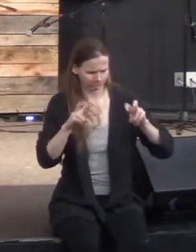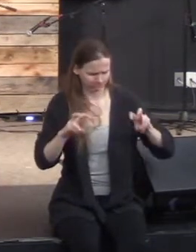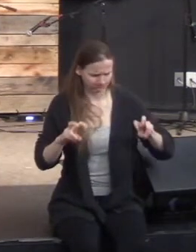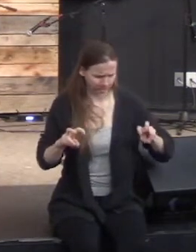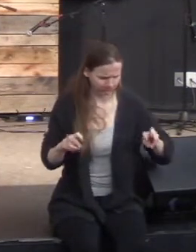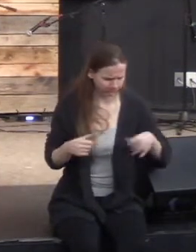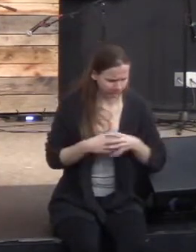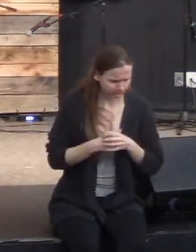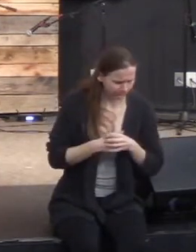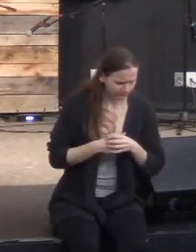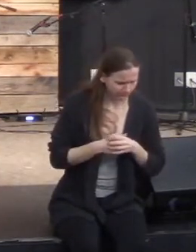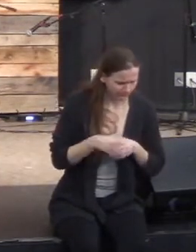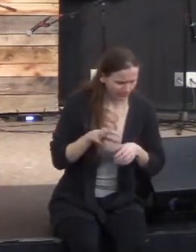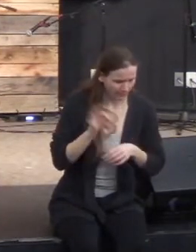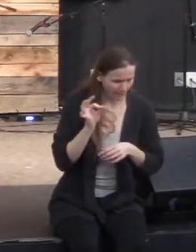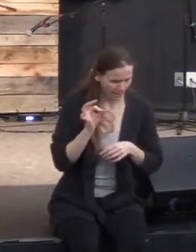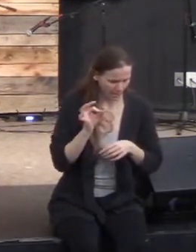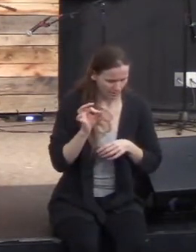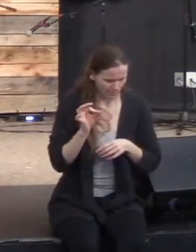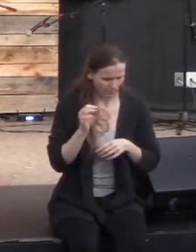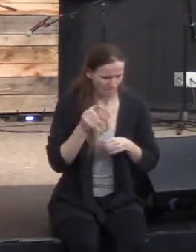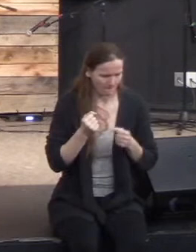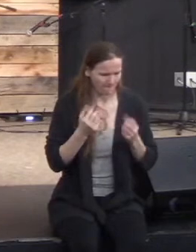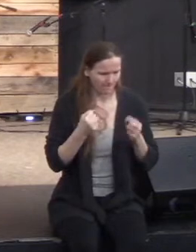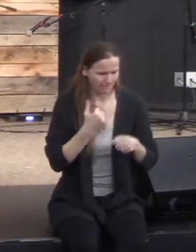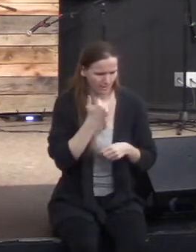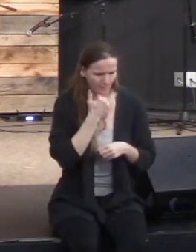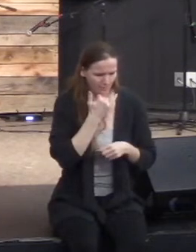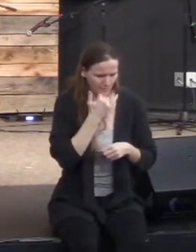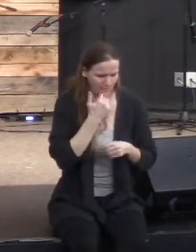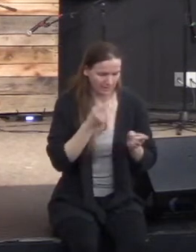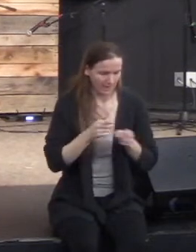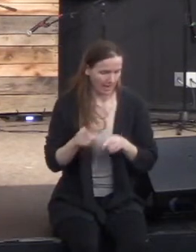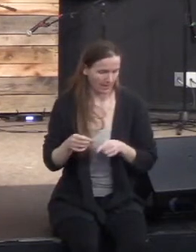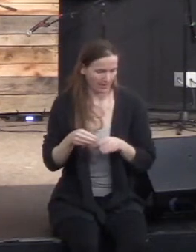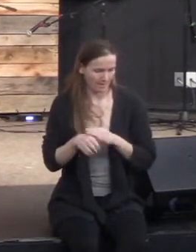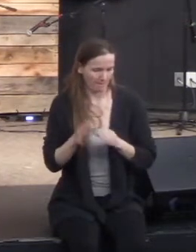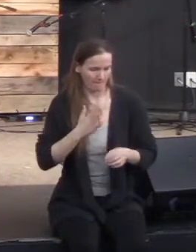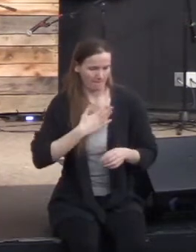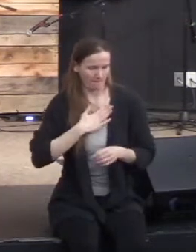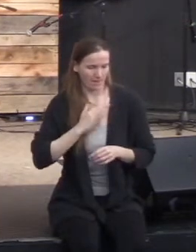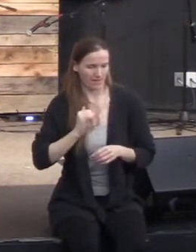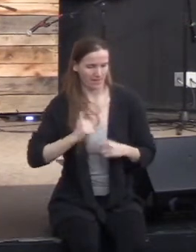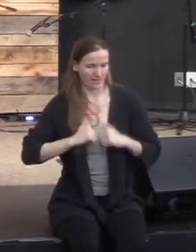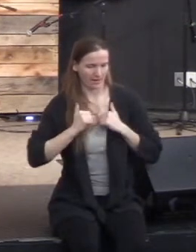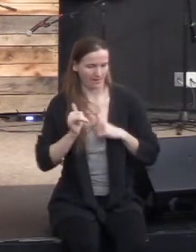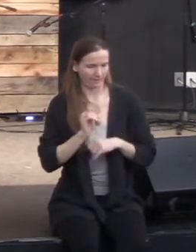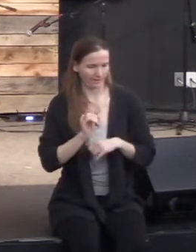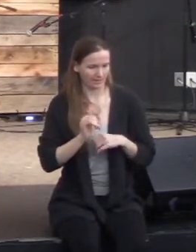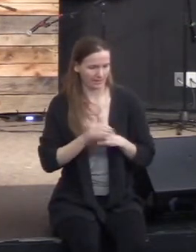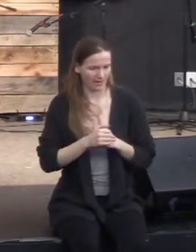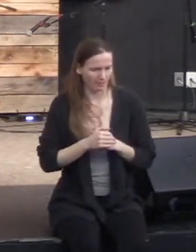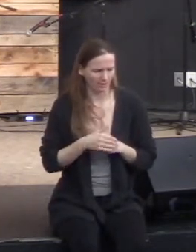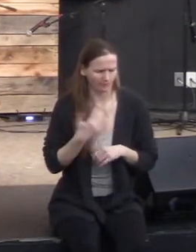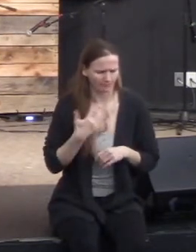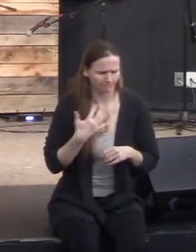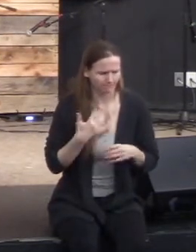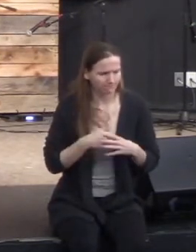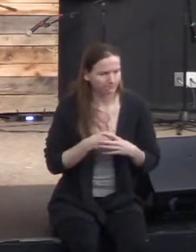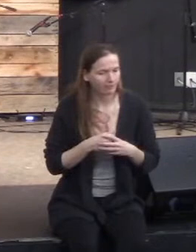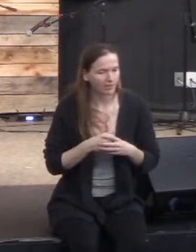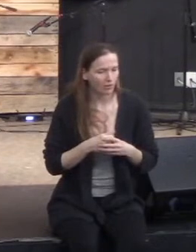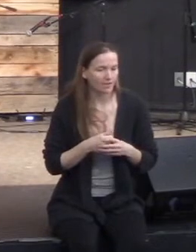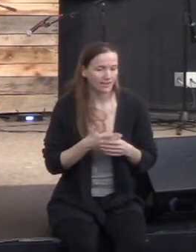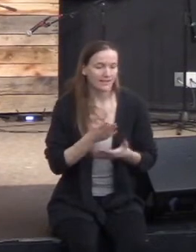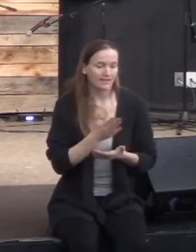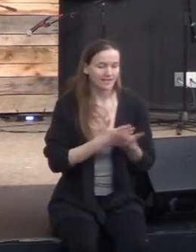Core issues in my own life. And it changed me radically. In fact, some of this is going to sound familiar, because